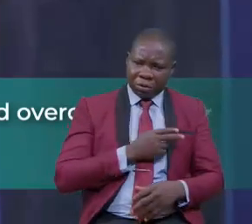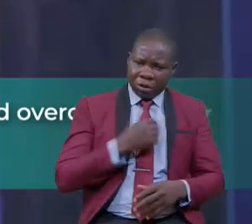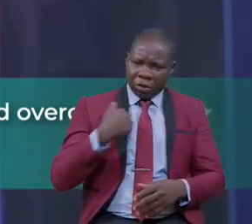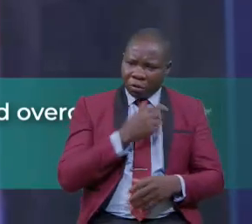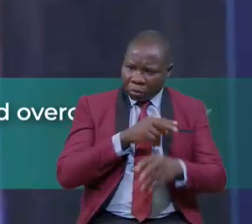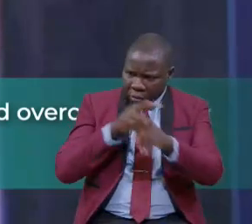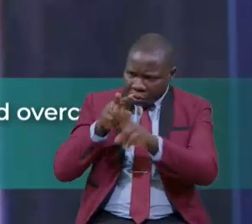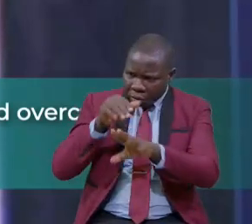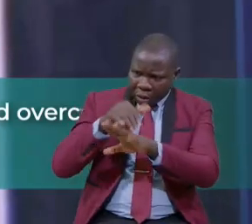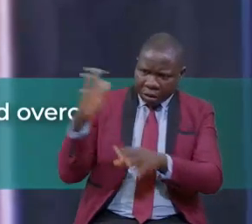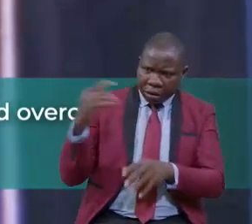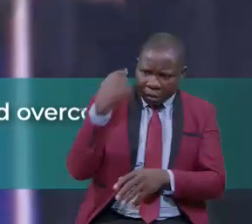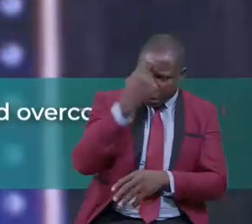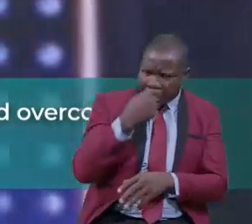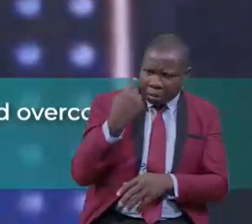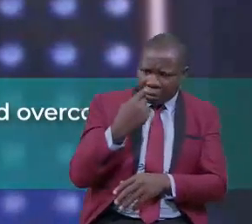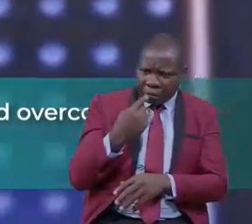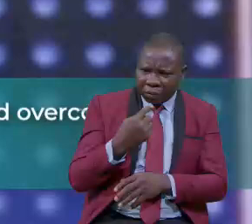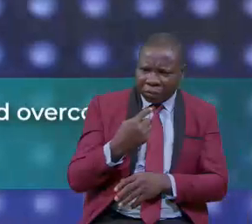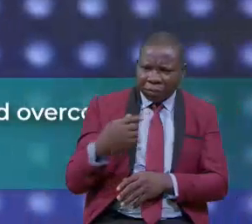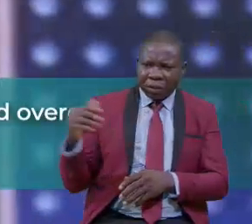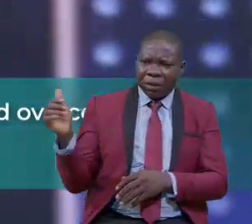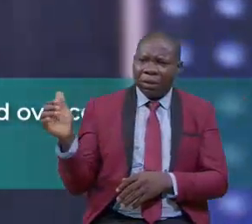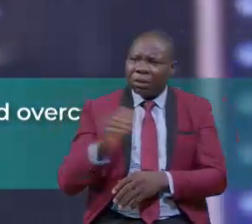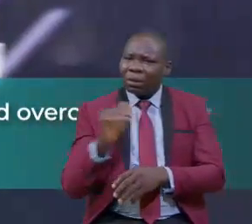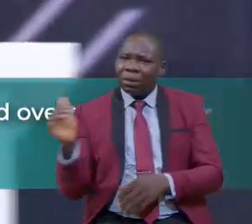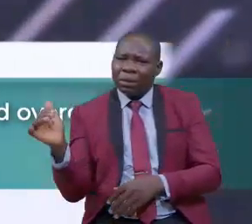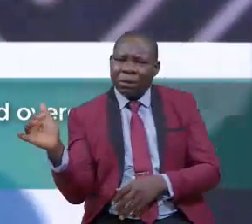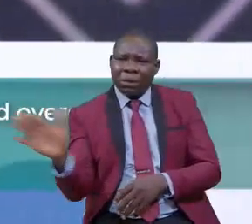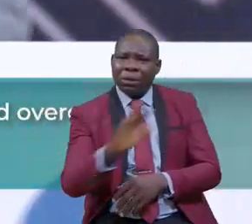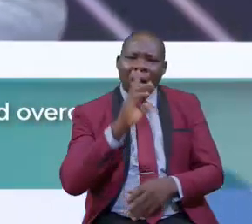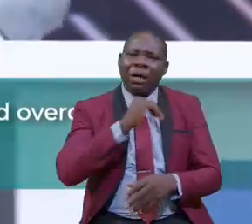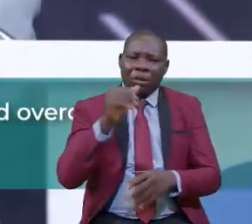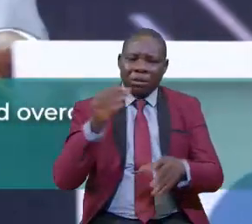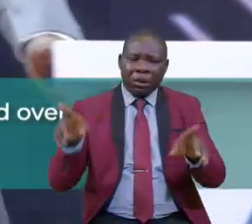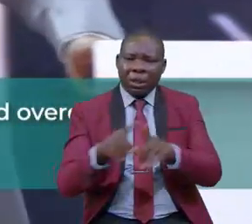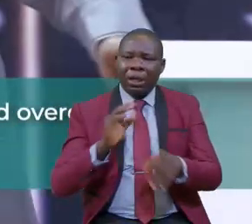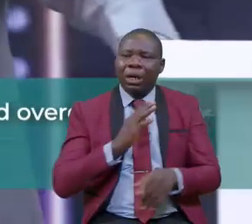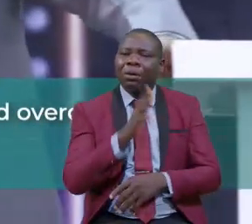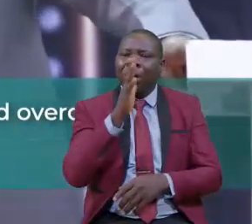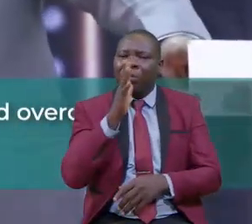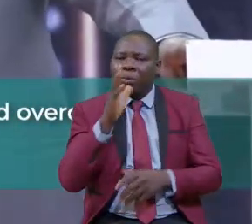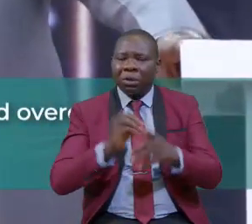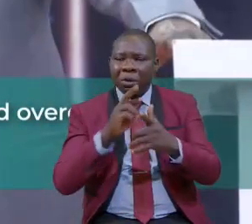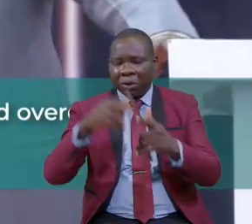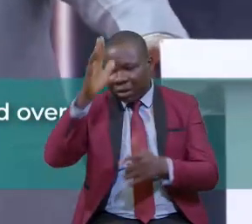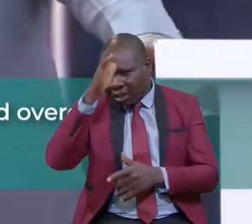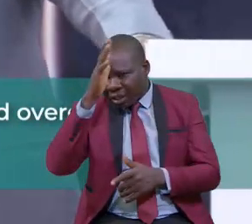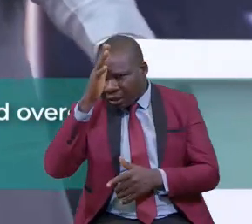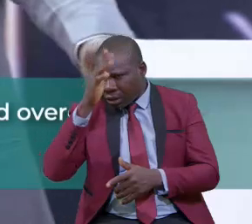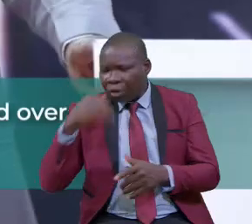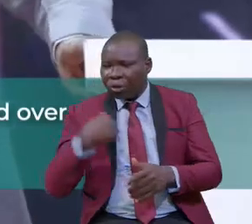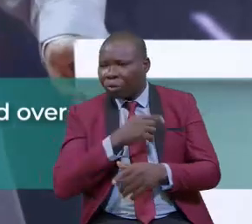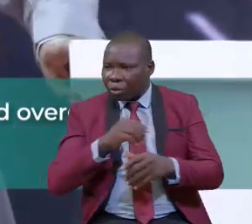daddy and mommy. Why are they different? Then we look away from them and we look at mommy. And once we look at the face of